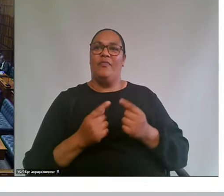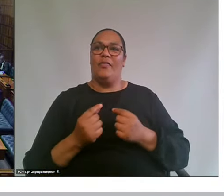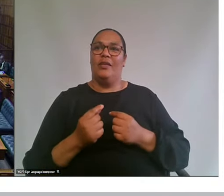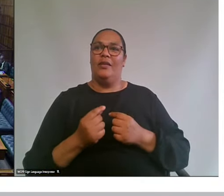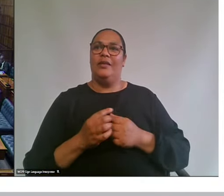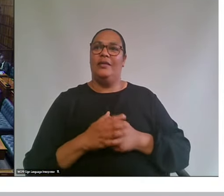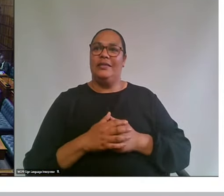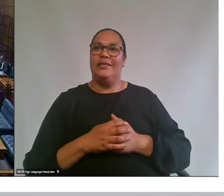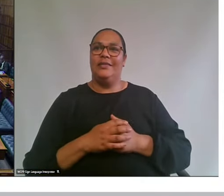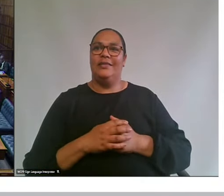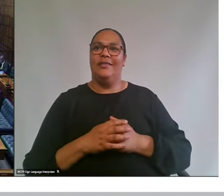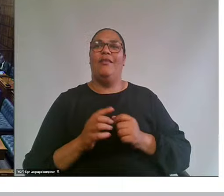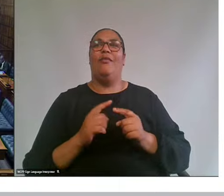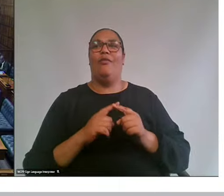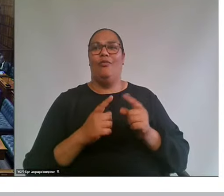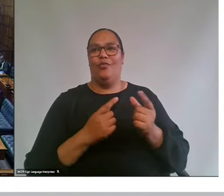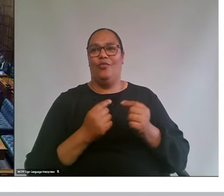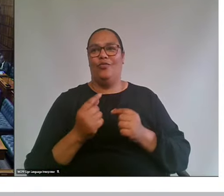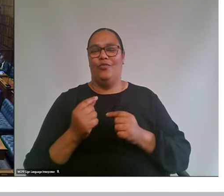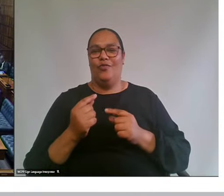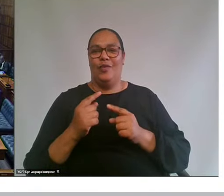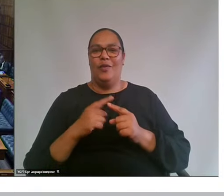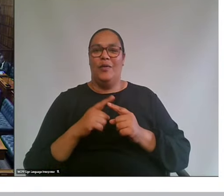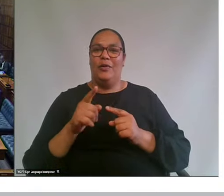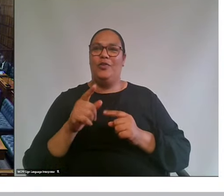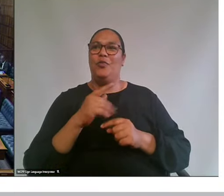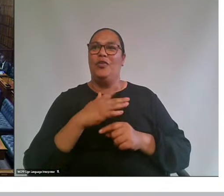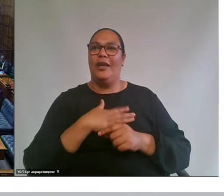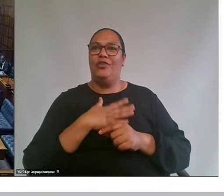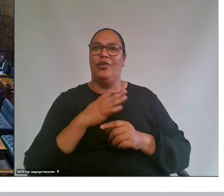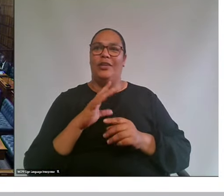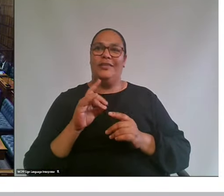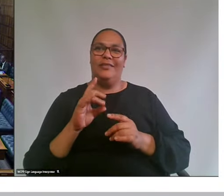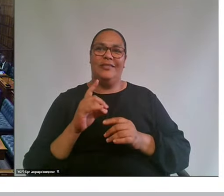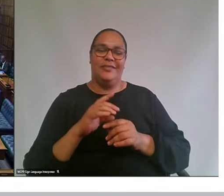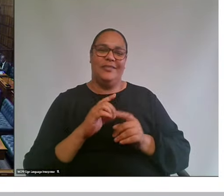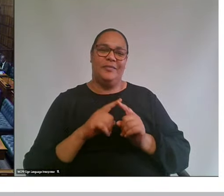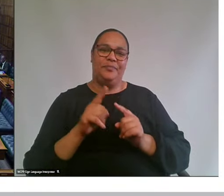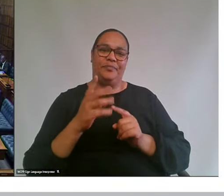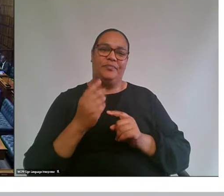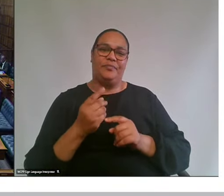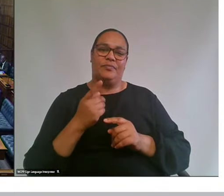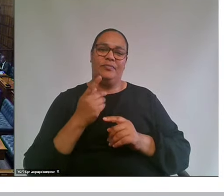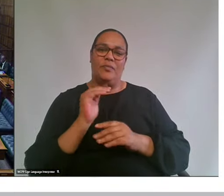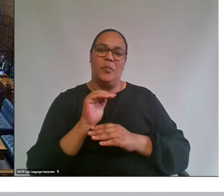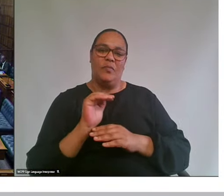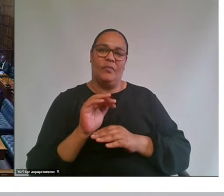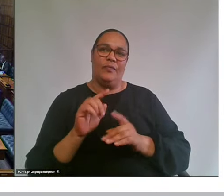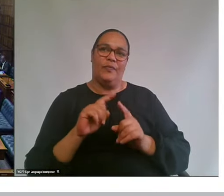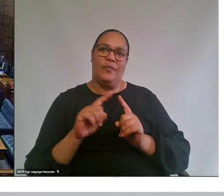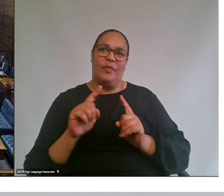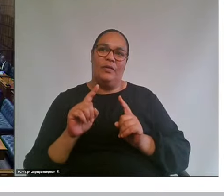uh really that is all is actually predominantly foreign